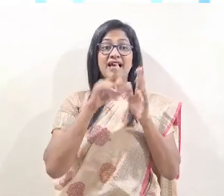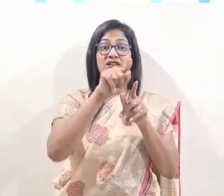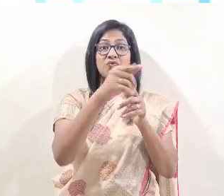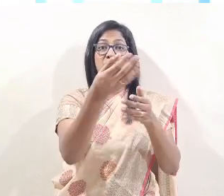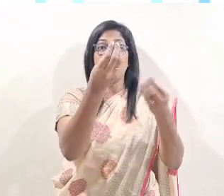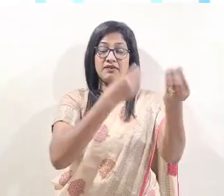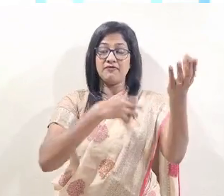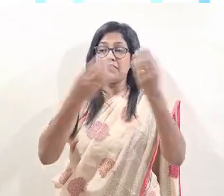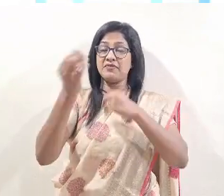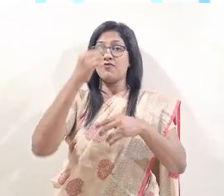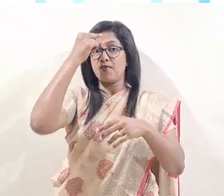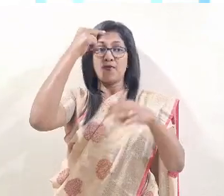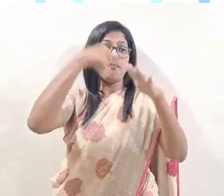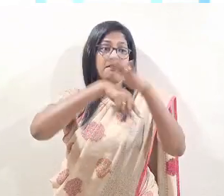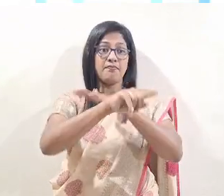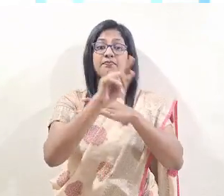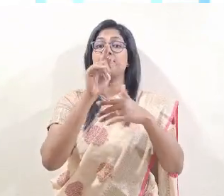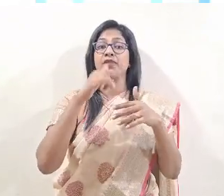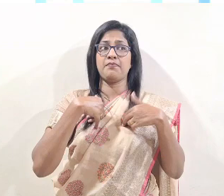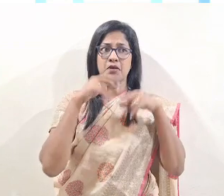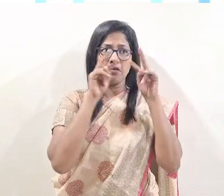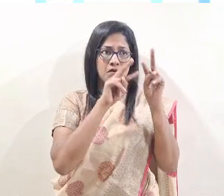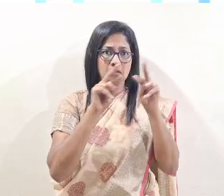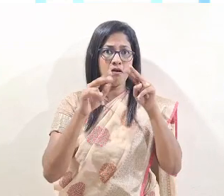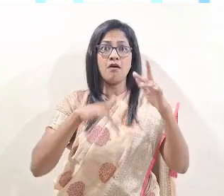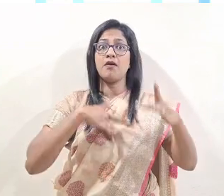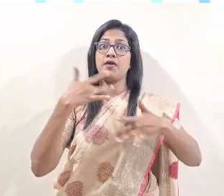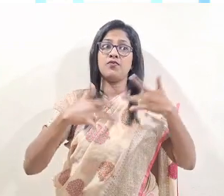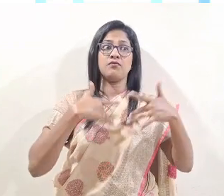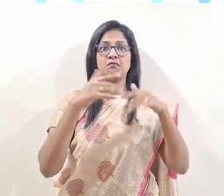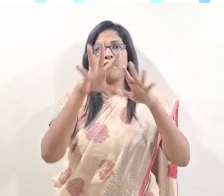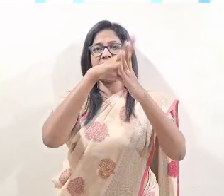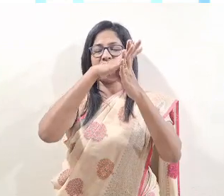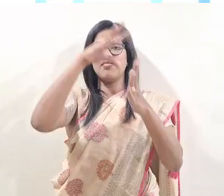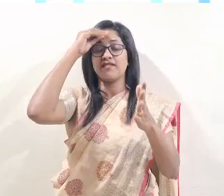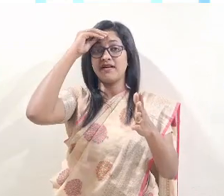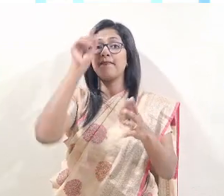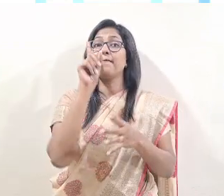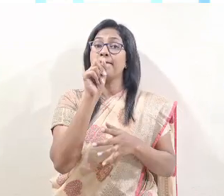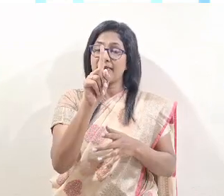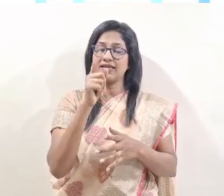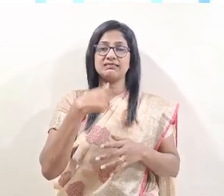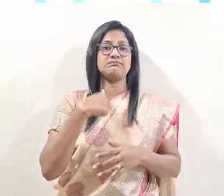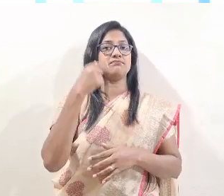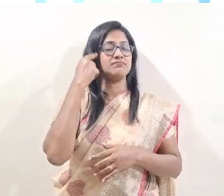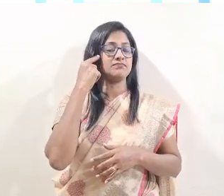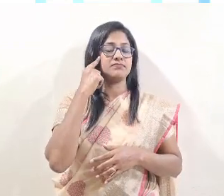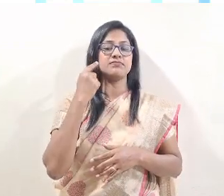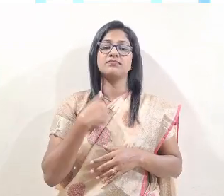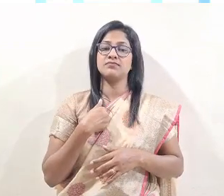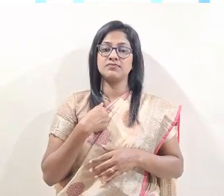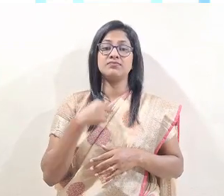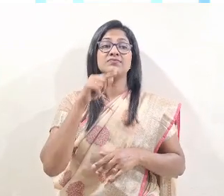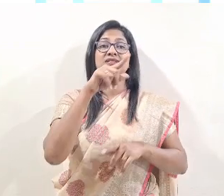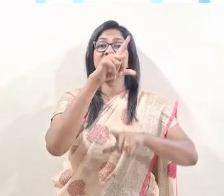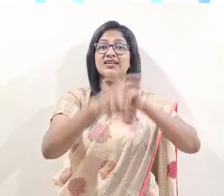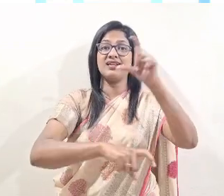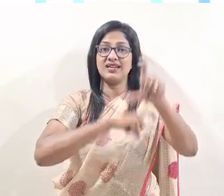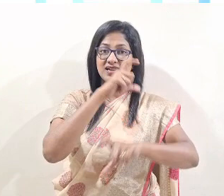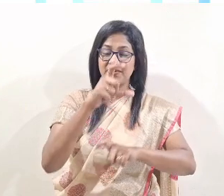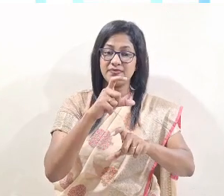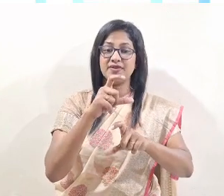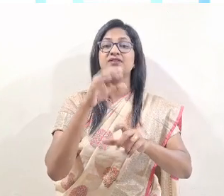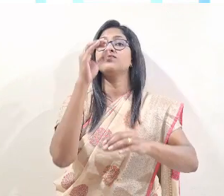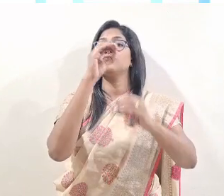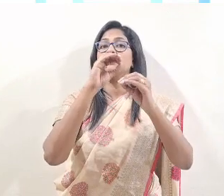you are mentioning, and it's highly interesting for me to learn it. However, I think organization